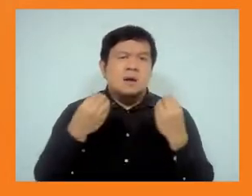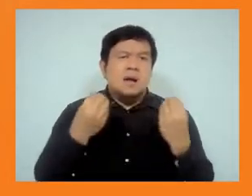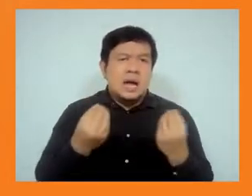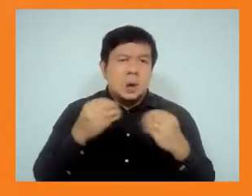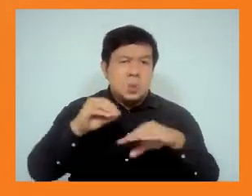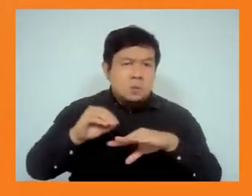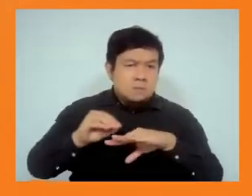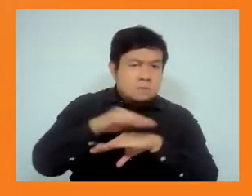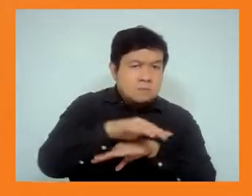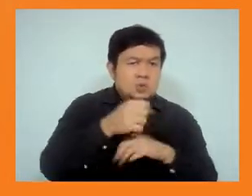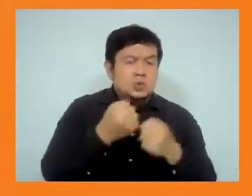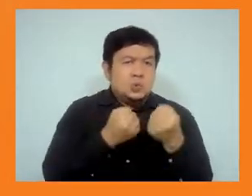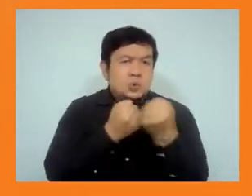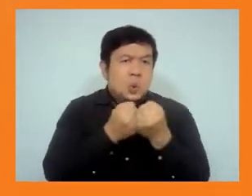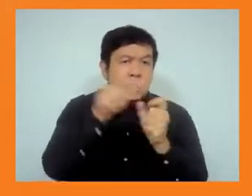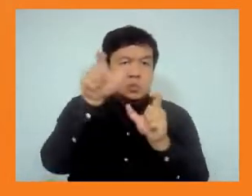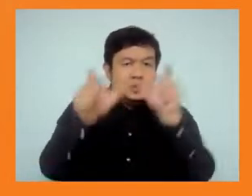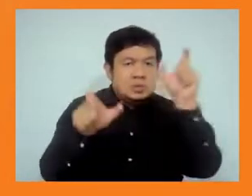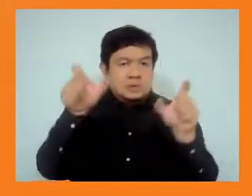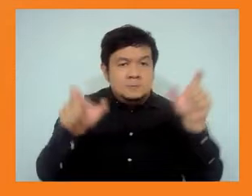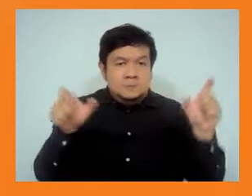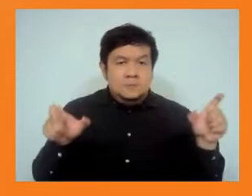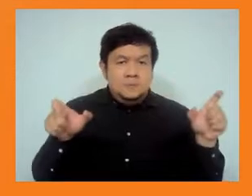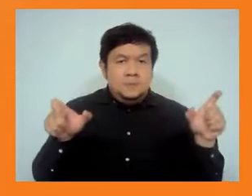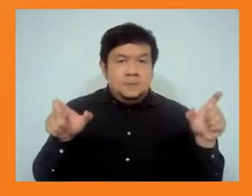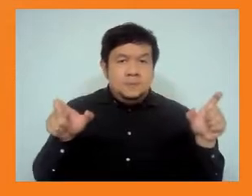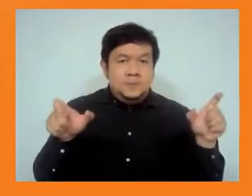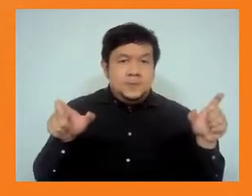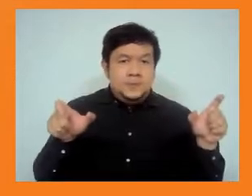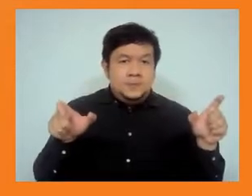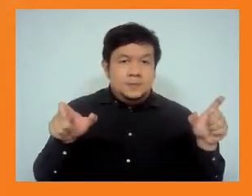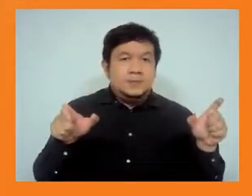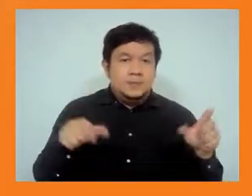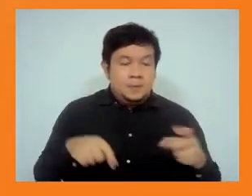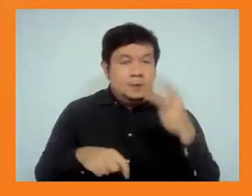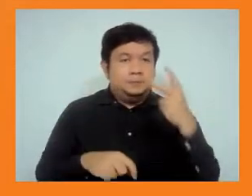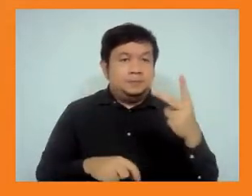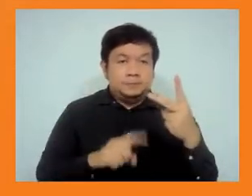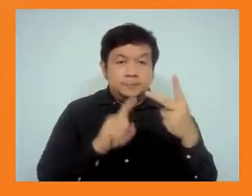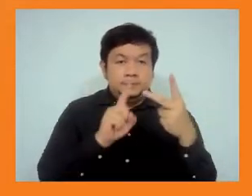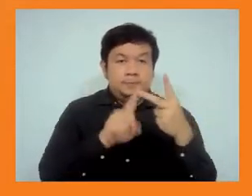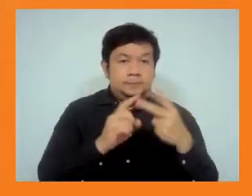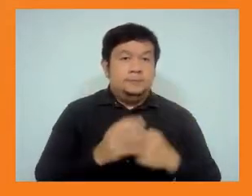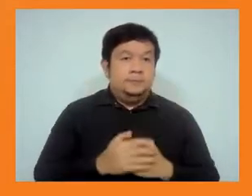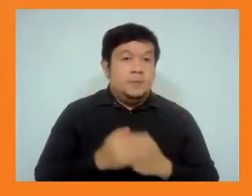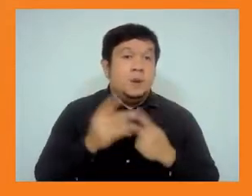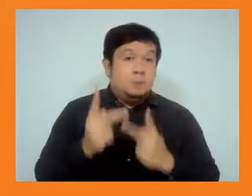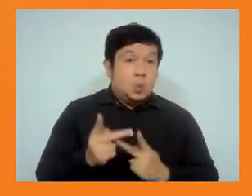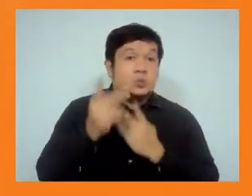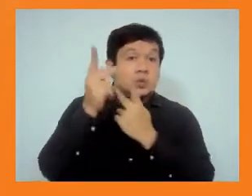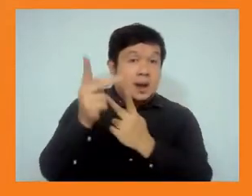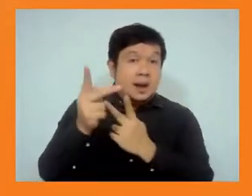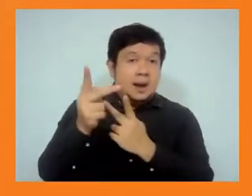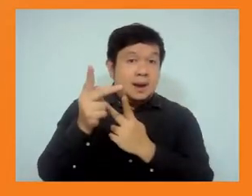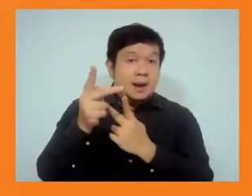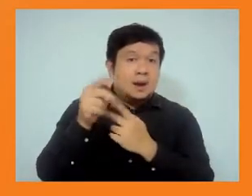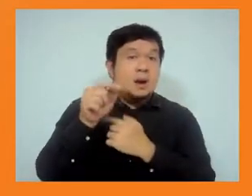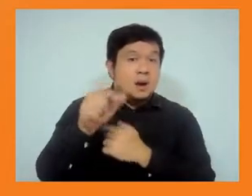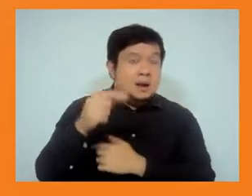effectiveness of the safeguard policy statement. And that pointed to a number of issues and provided some important recommendations,